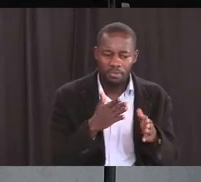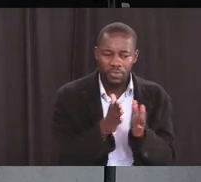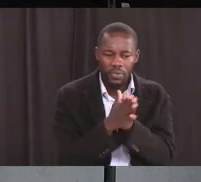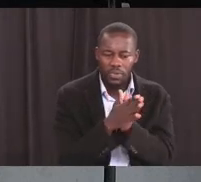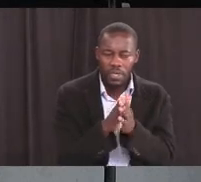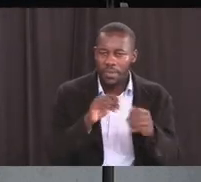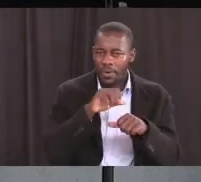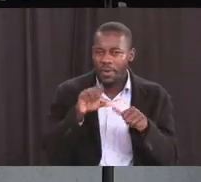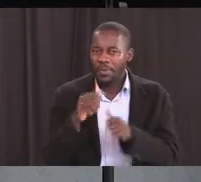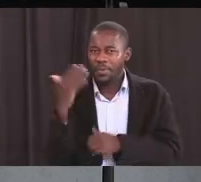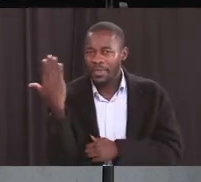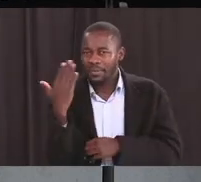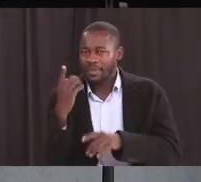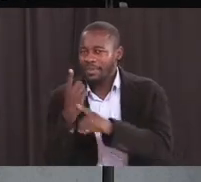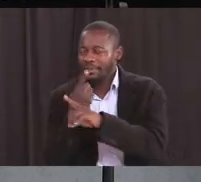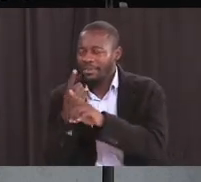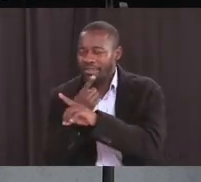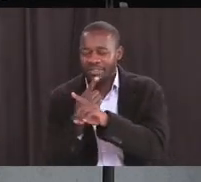Thessalonica,